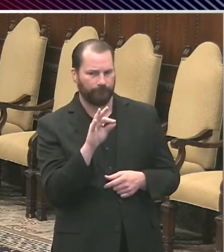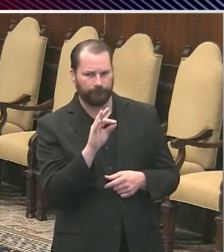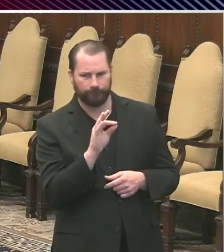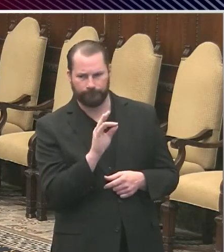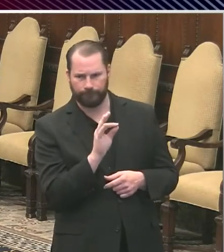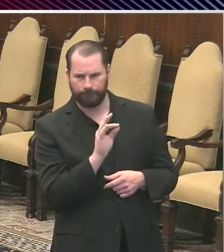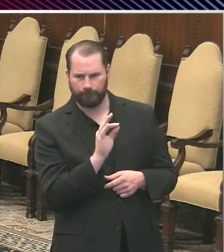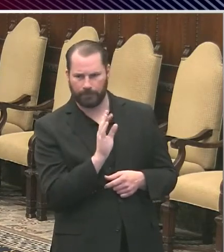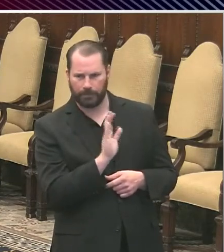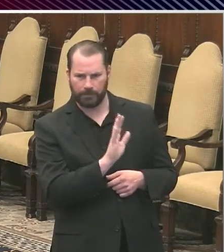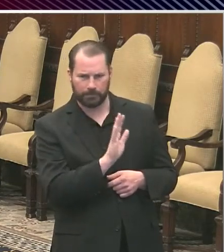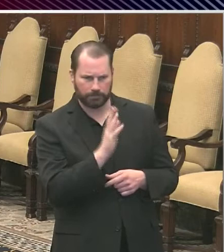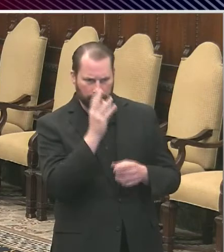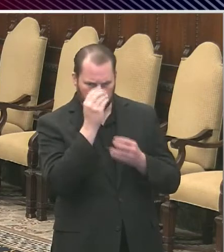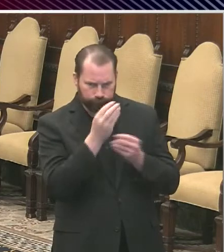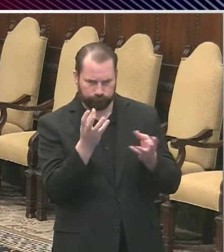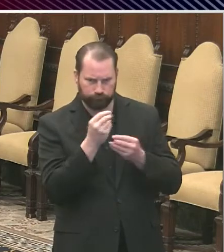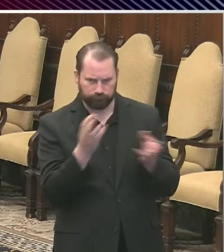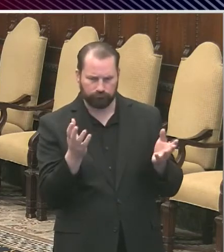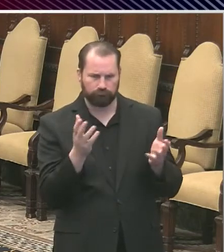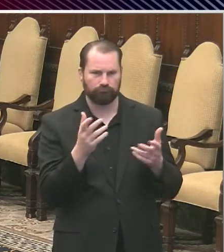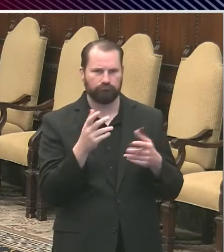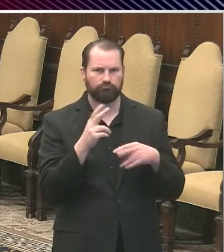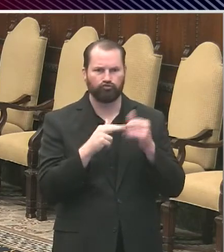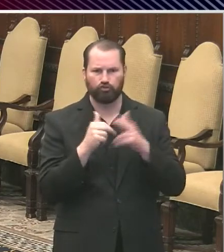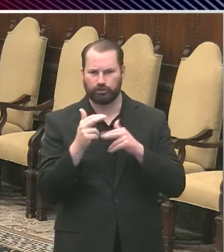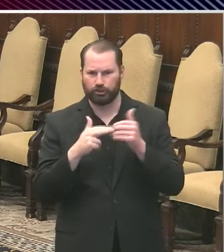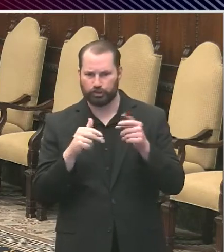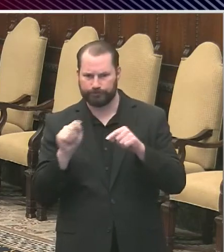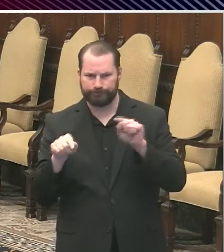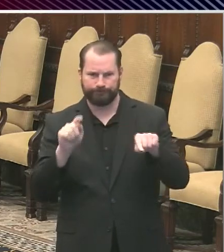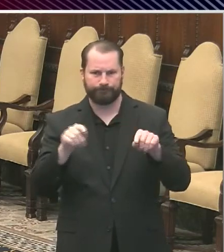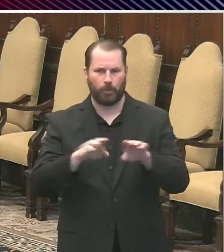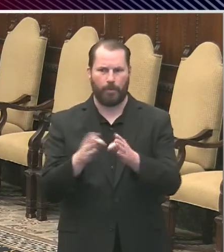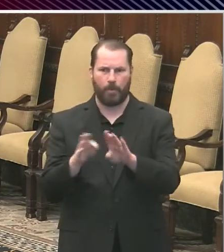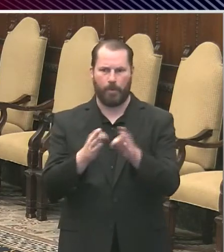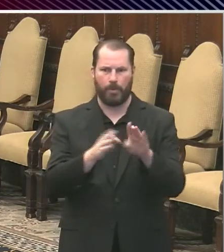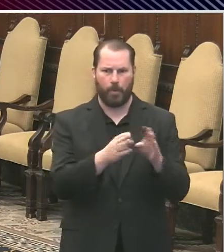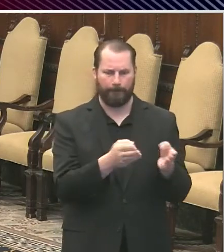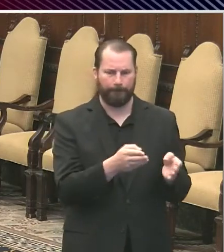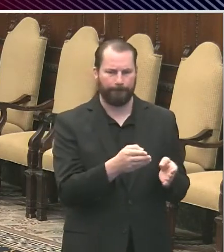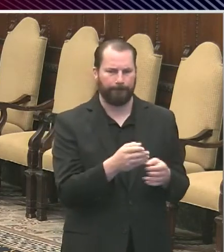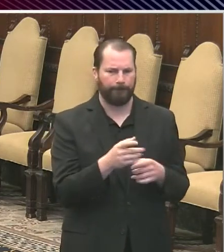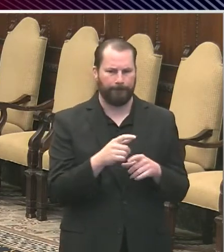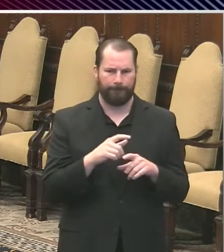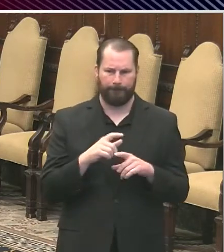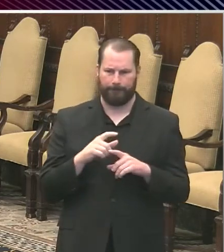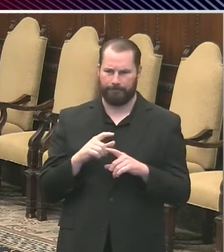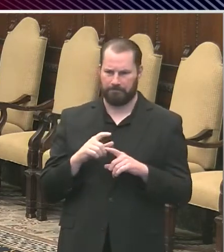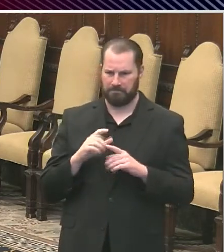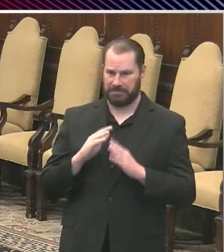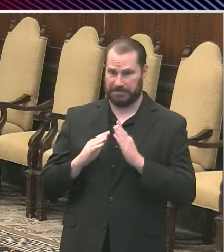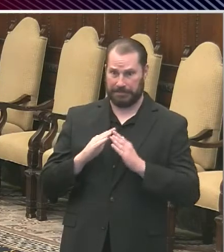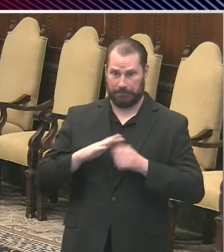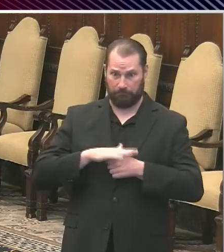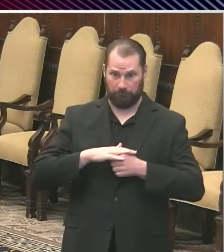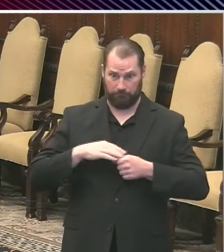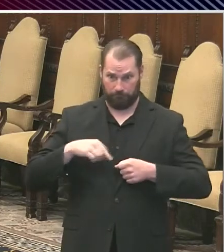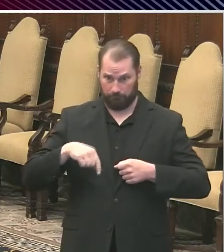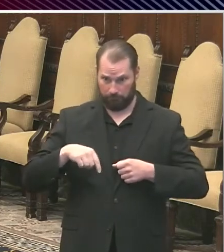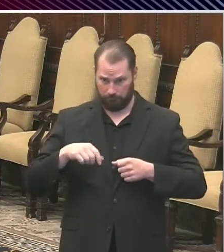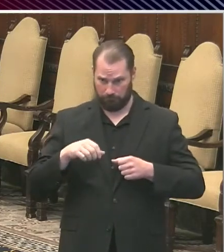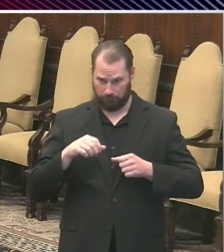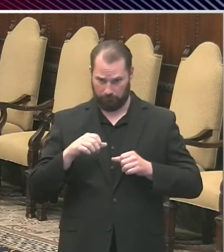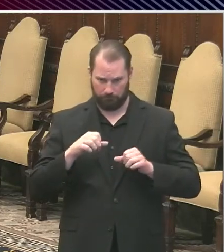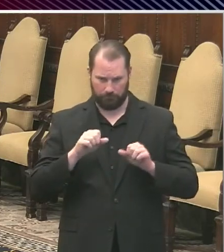local governments can impose stricter safety guidelines for sites if they choose. Is Philadelphia going to do this? And will the city allow